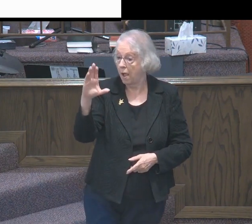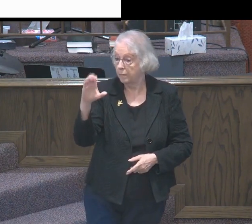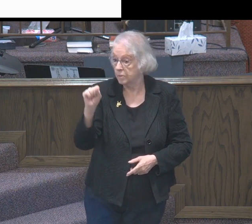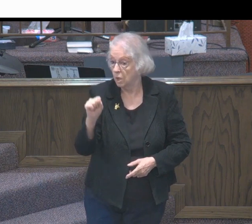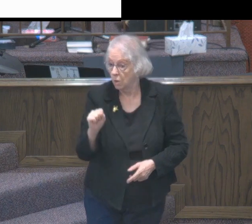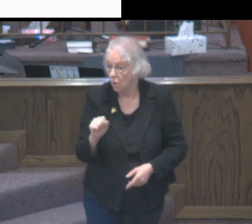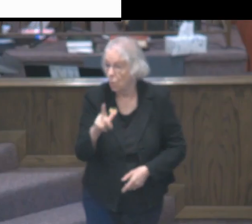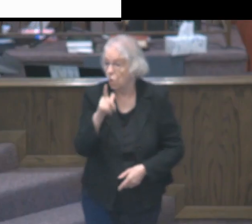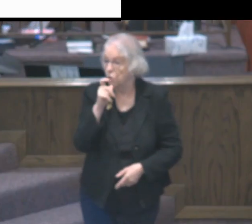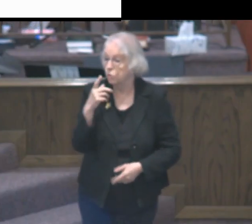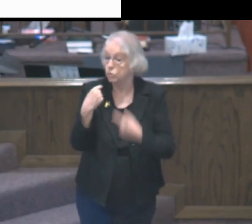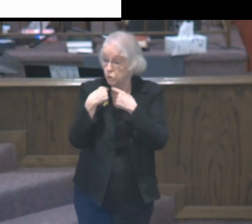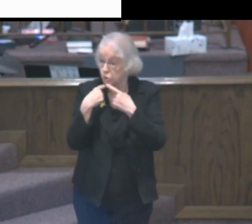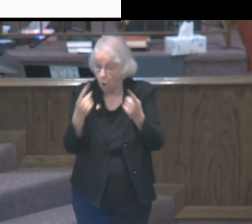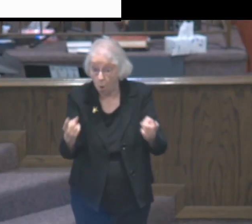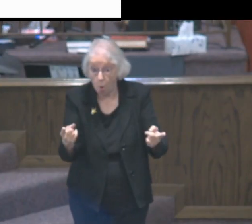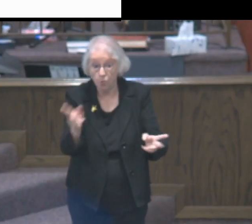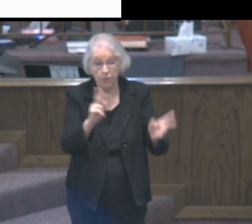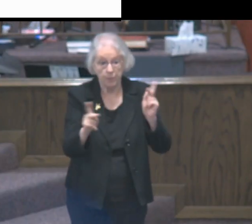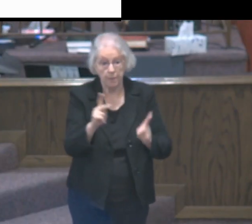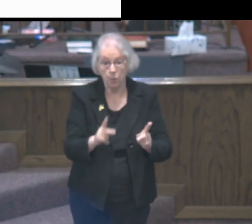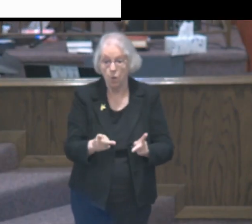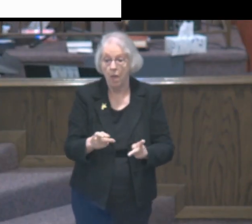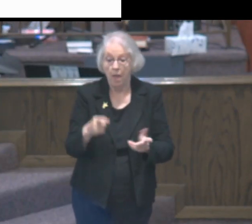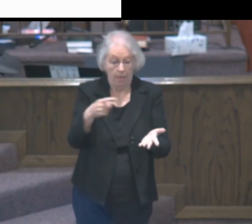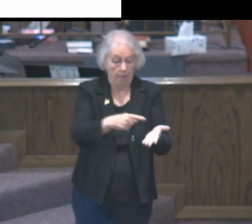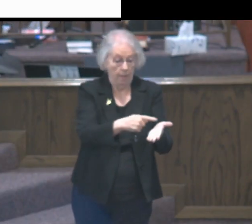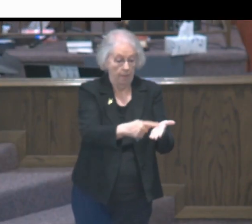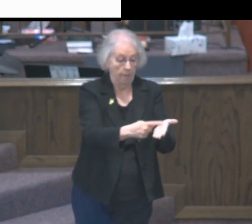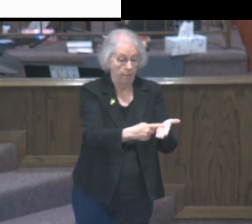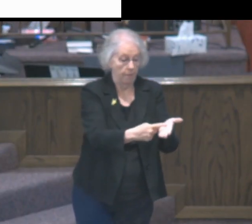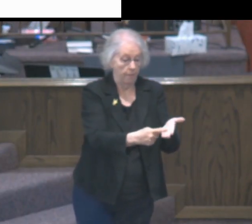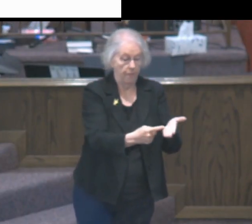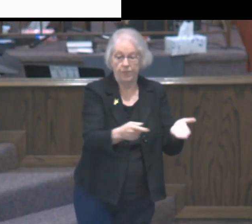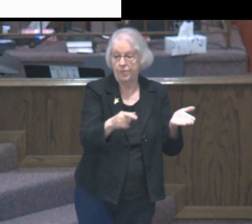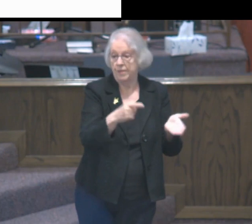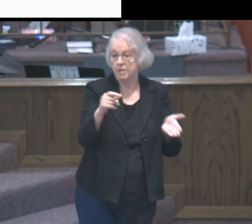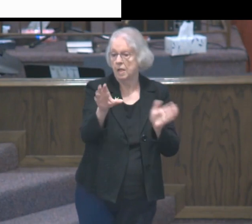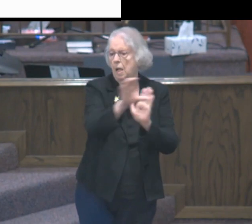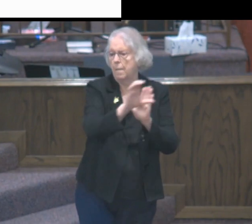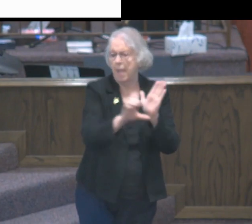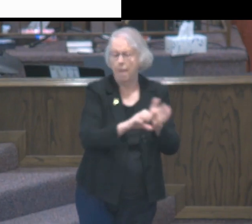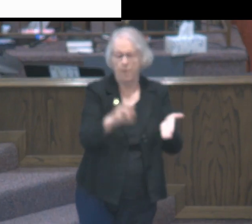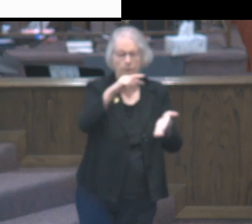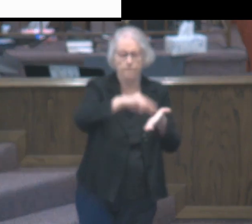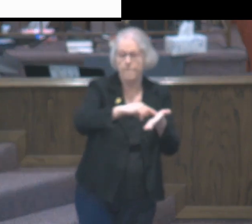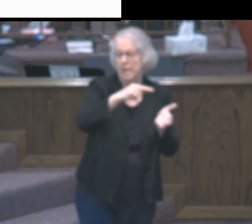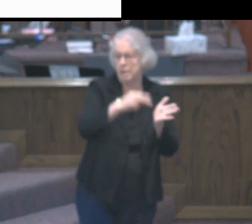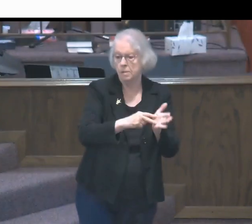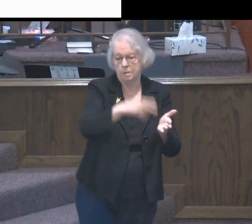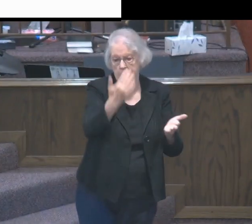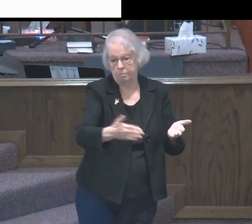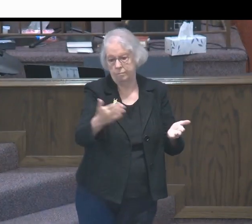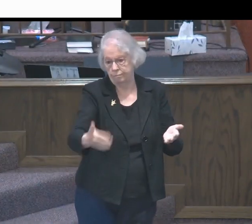And then they passed it on, and they passed it on, and they passed it on. Let me give you a today example